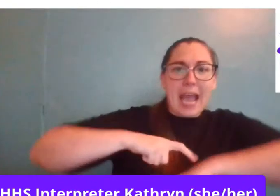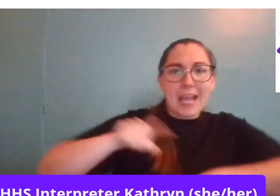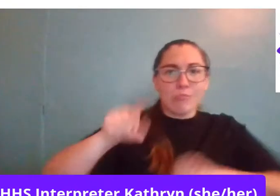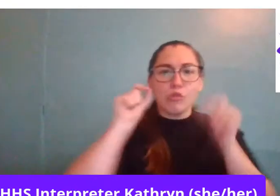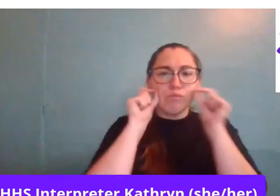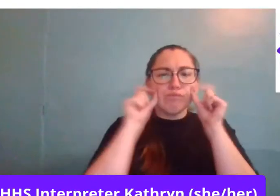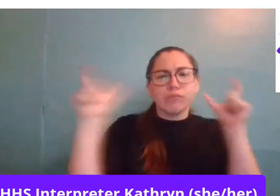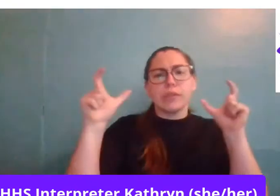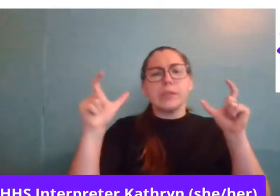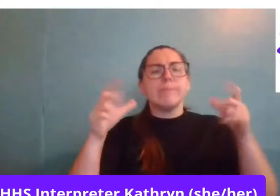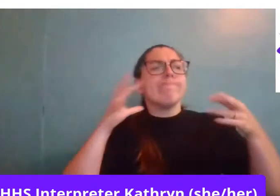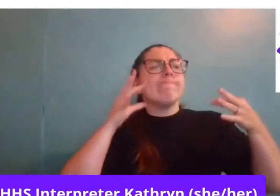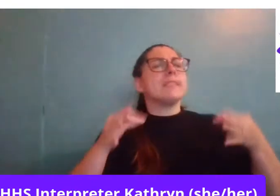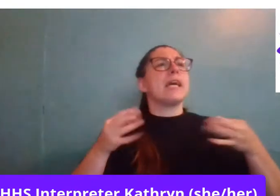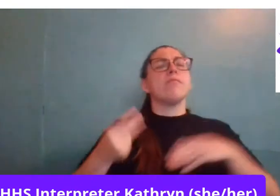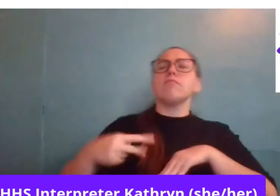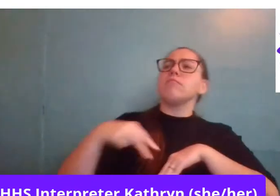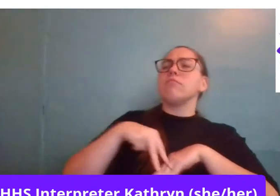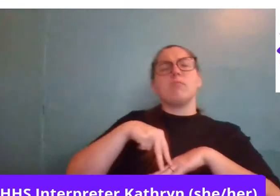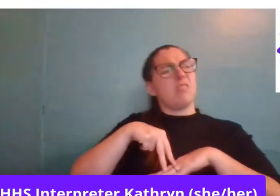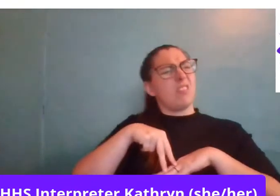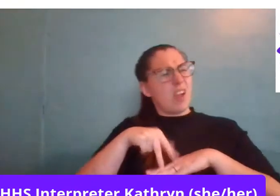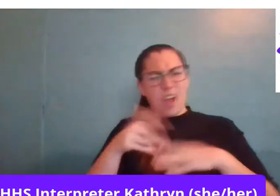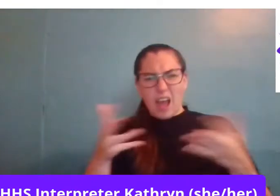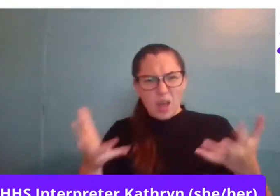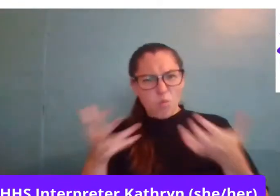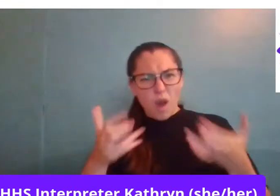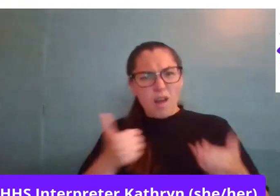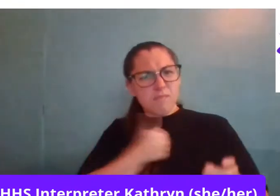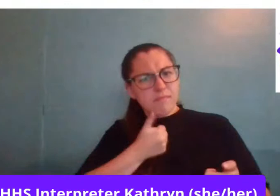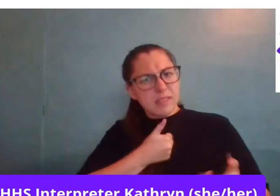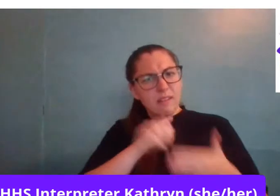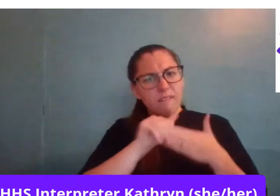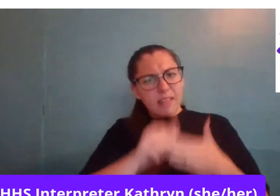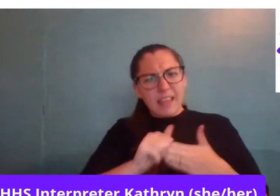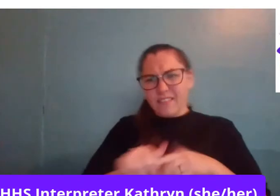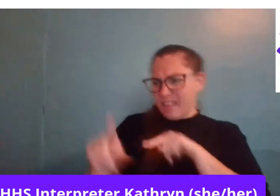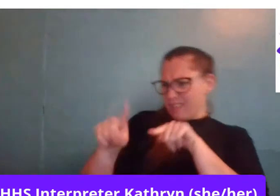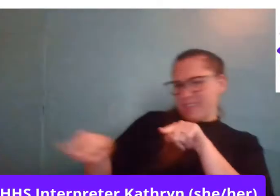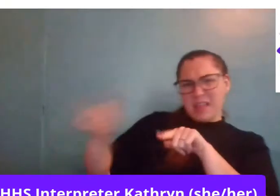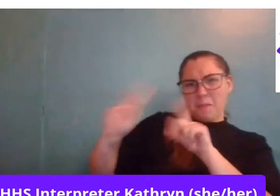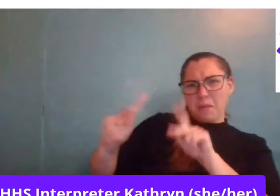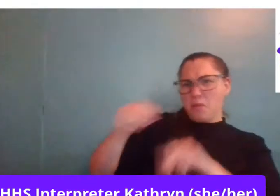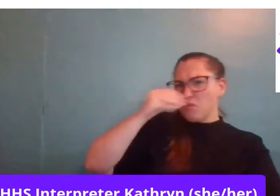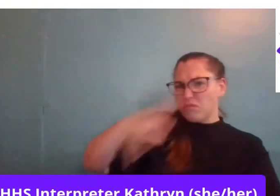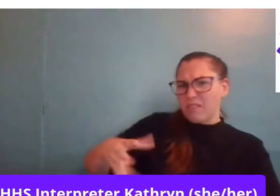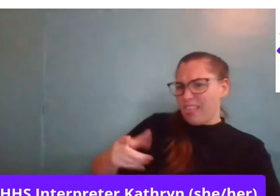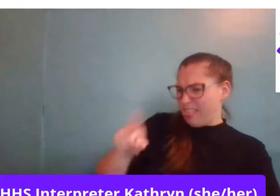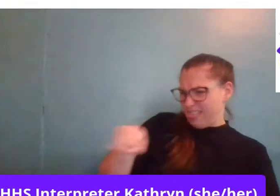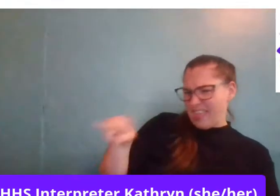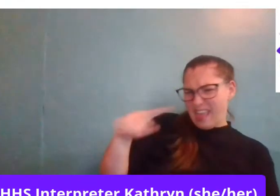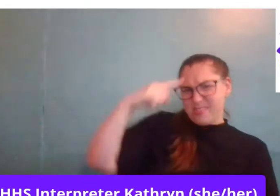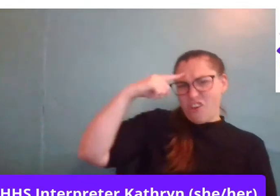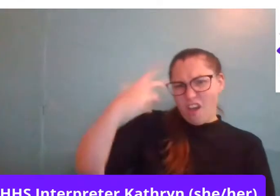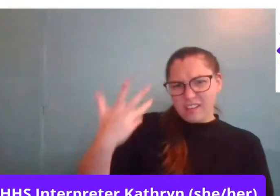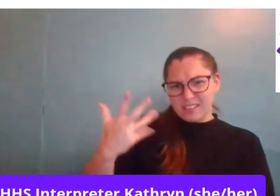want to live my own self-directed life? I don't care what other people think or how they feel about it.